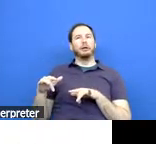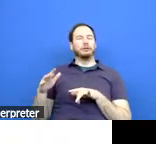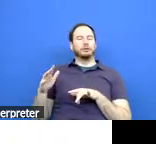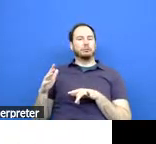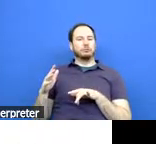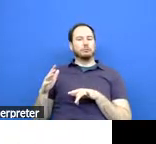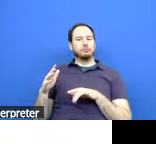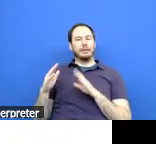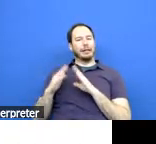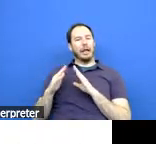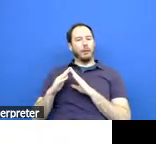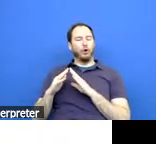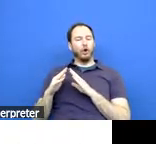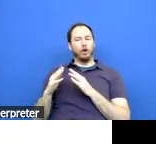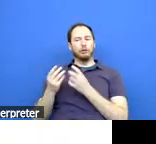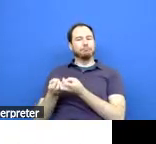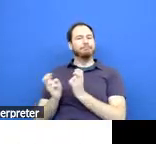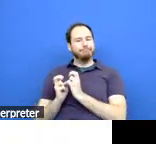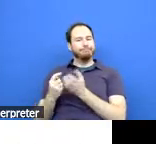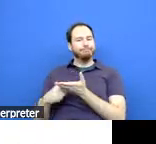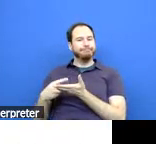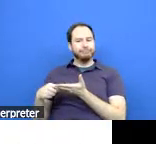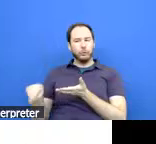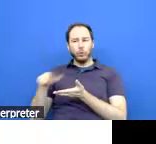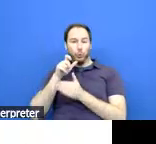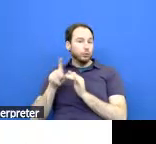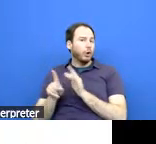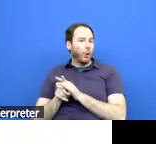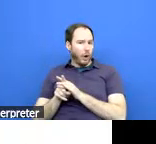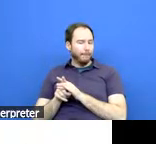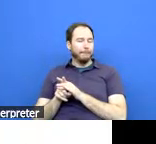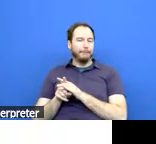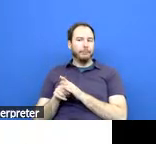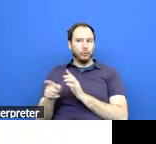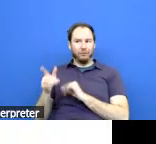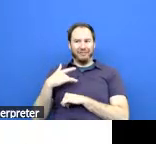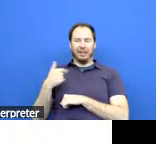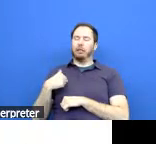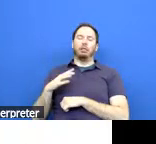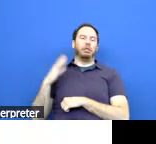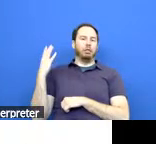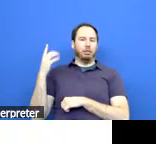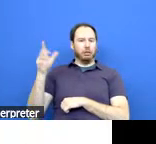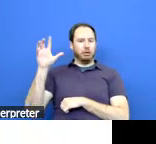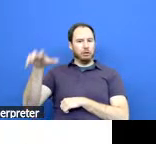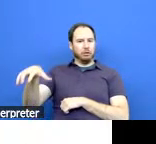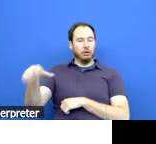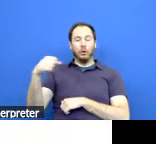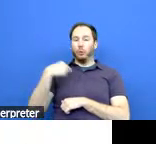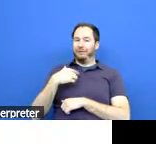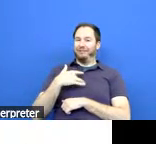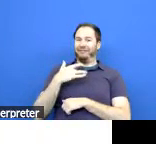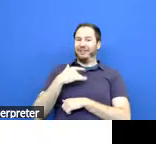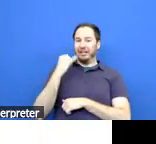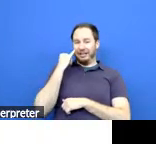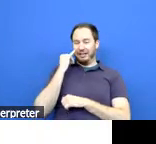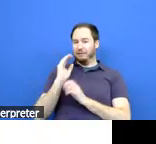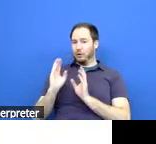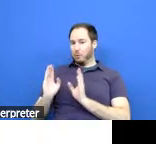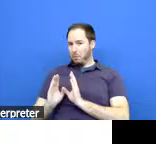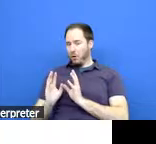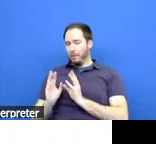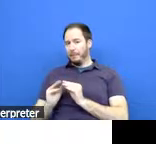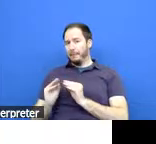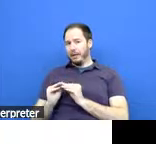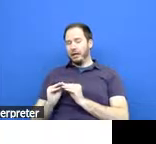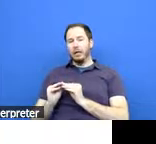just neighborhood meetings to get feedback from, again, those most affected. We've found that with the smaller meeting,